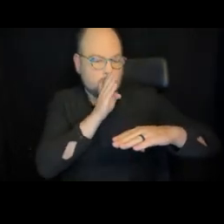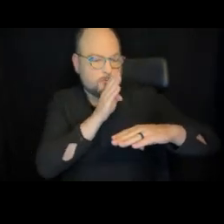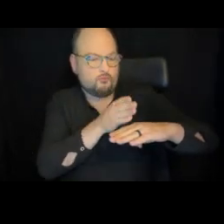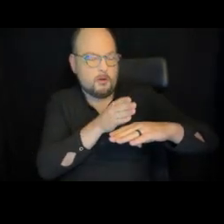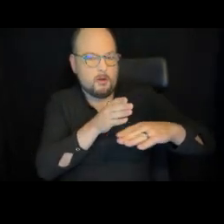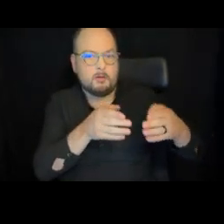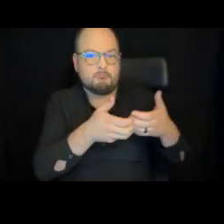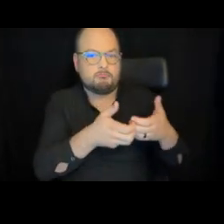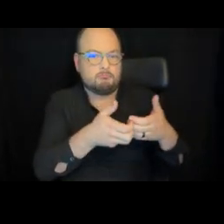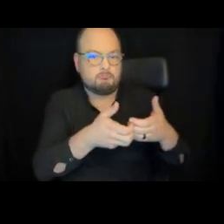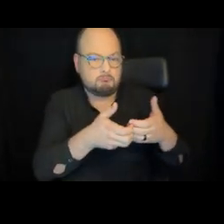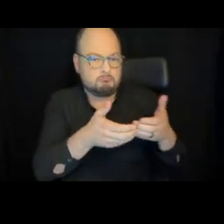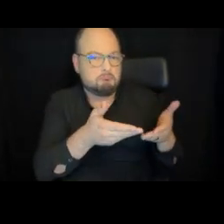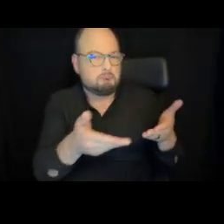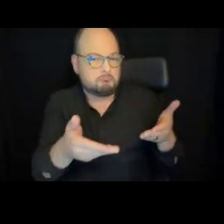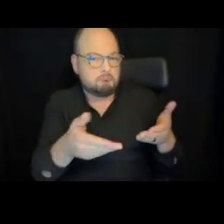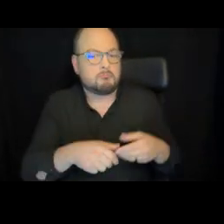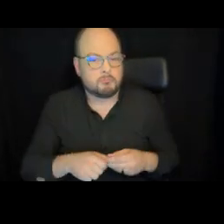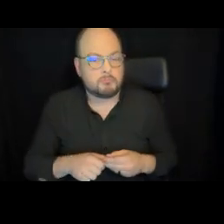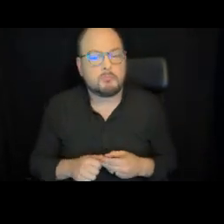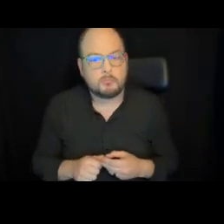appliance.